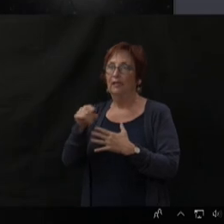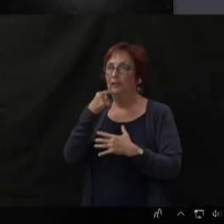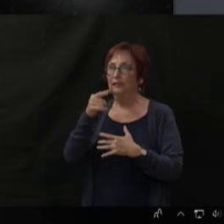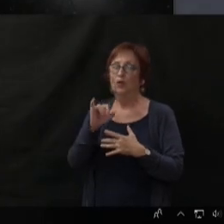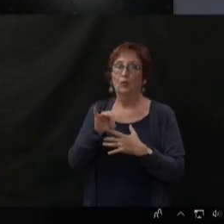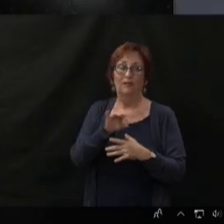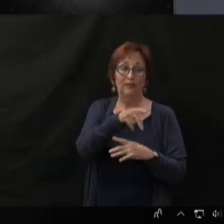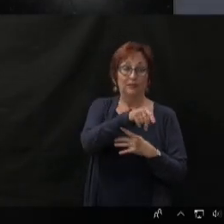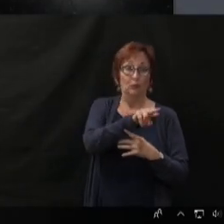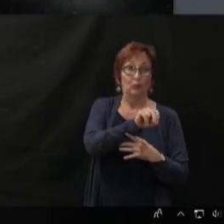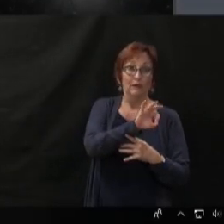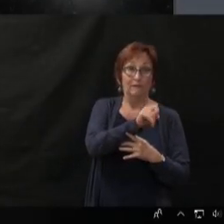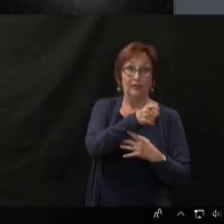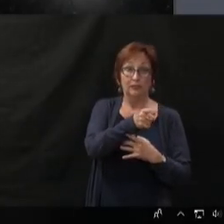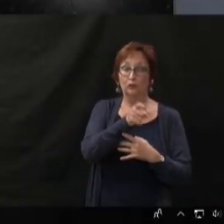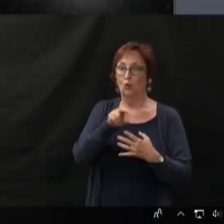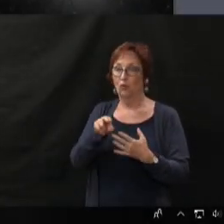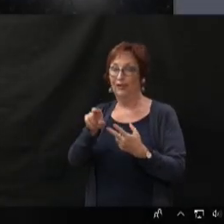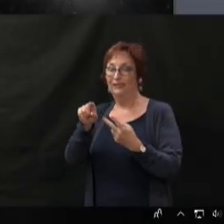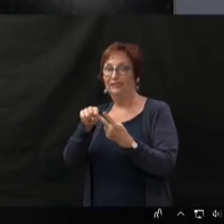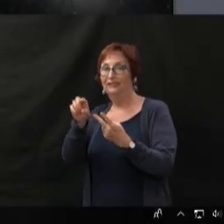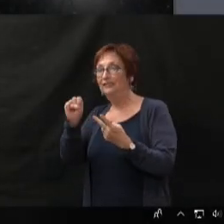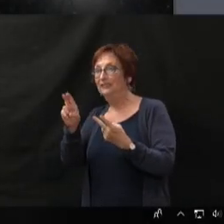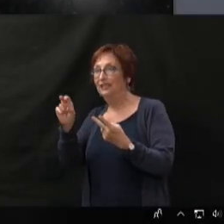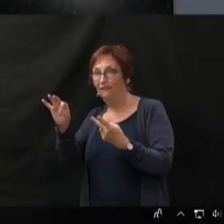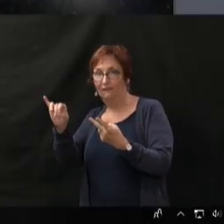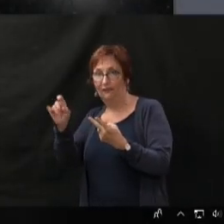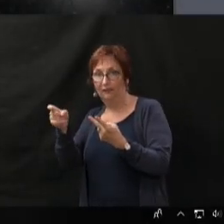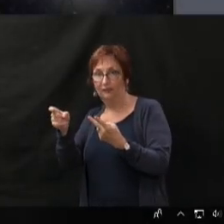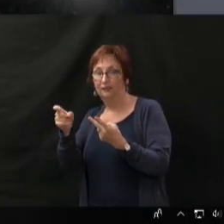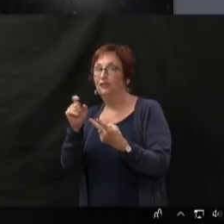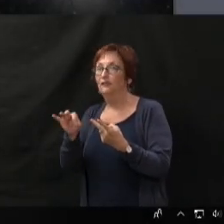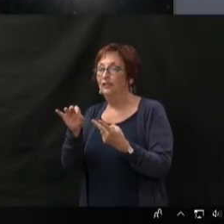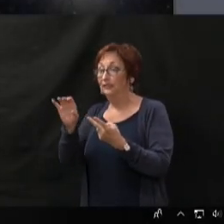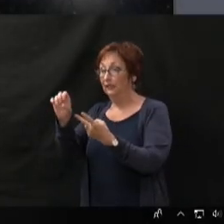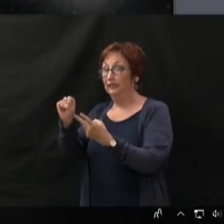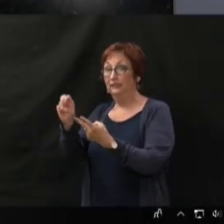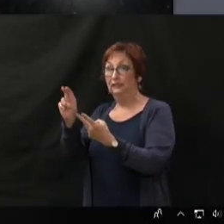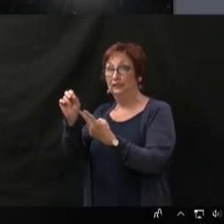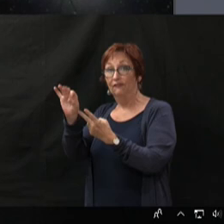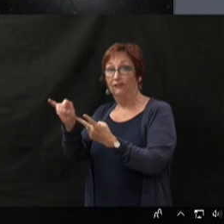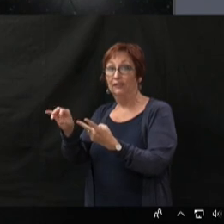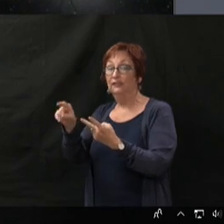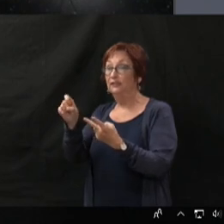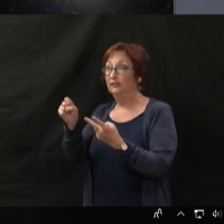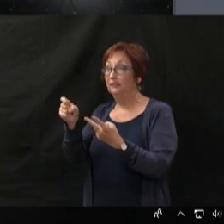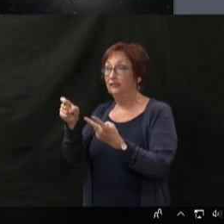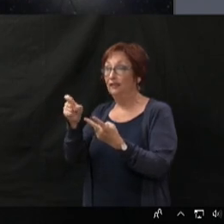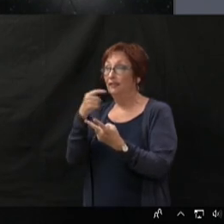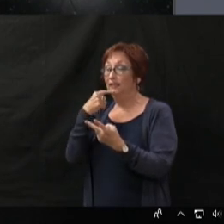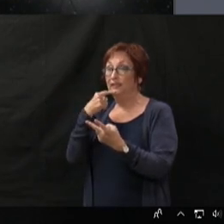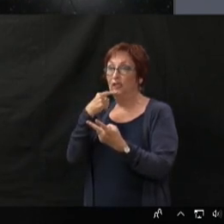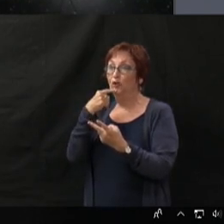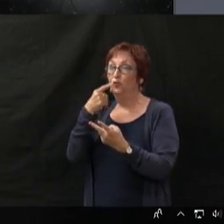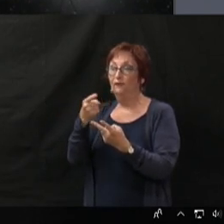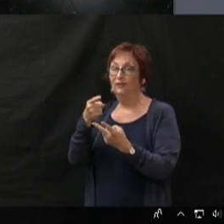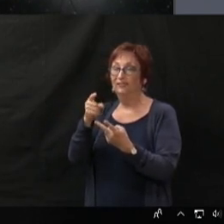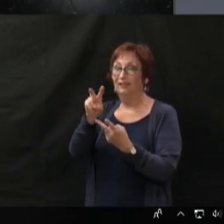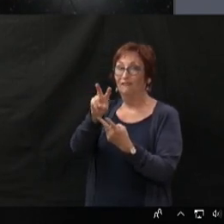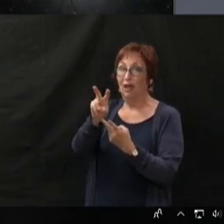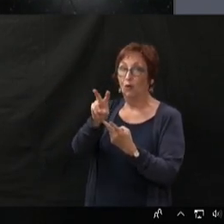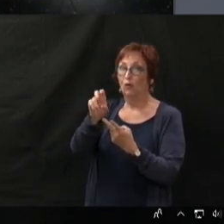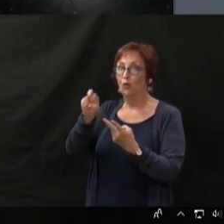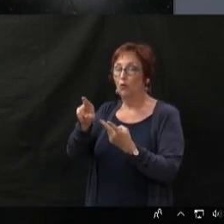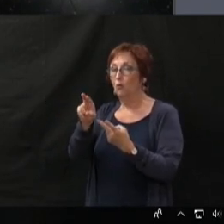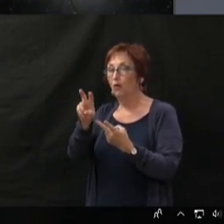prefix, a suffix, and if it's a suffix, they're going to say it's a vowel suffix or a consonant suffix. And